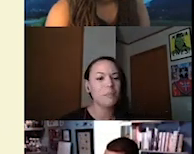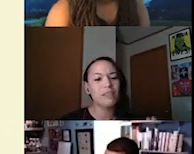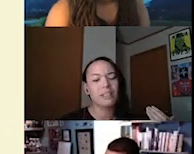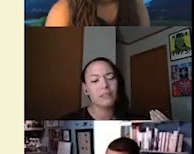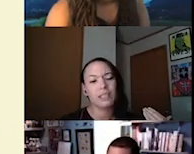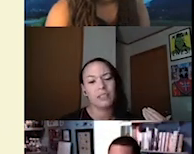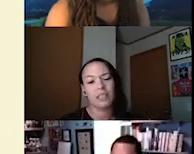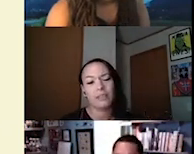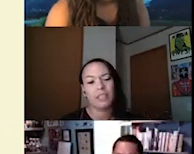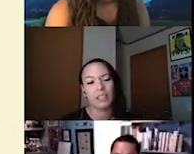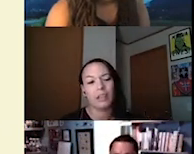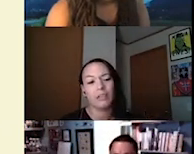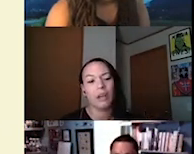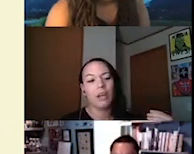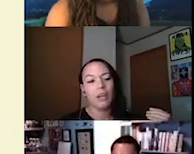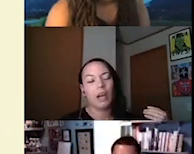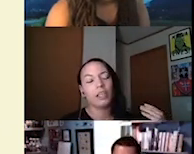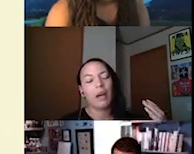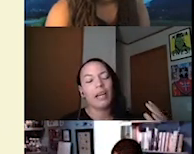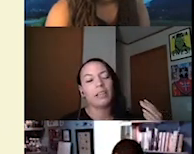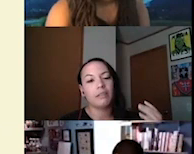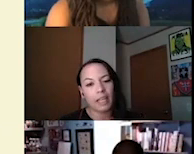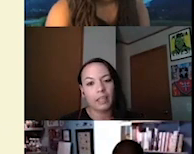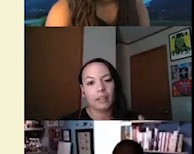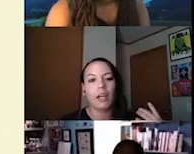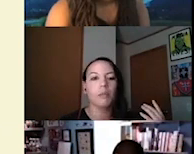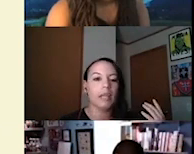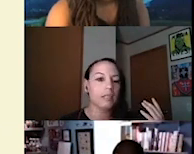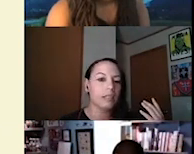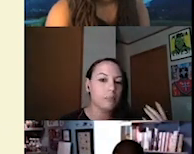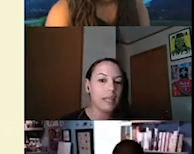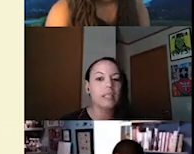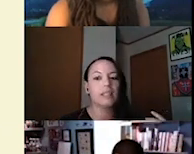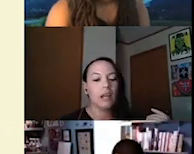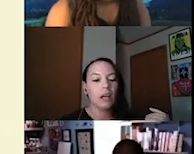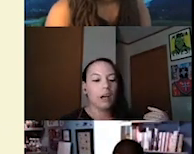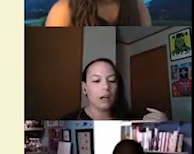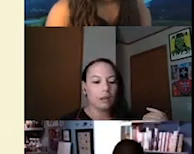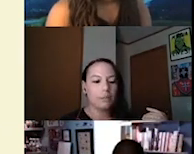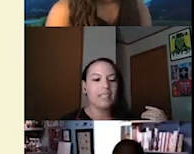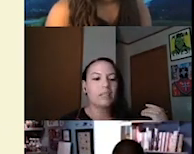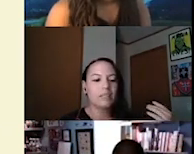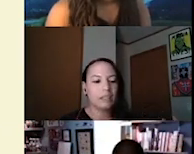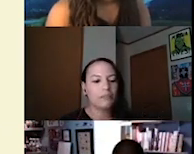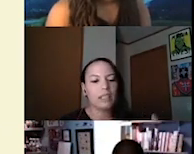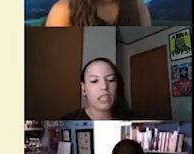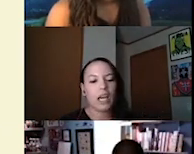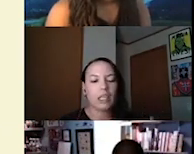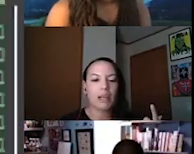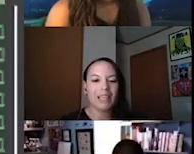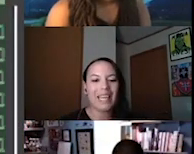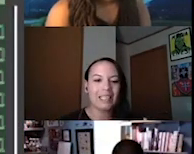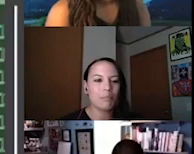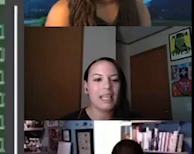and specific to the definition of the occupants of land, the occupants of space, and specifically